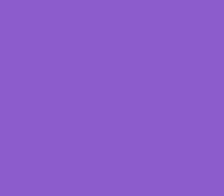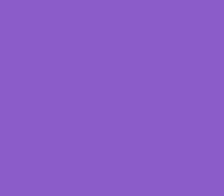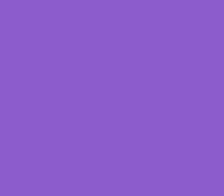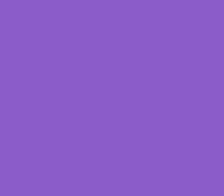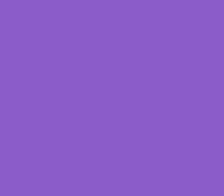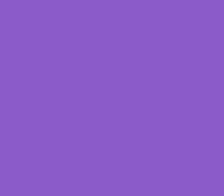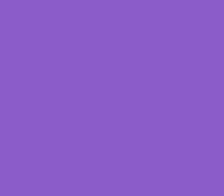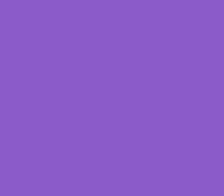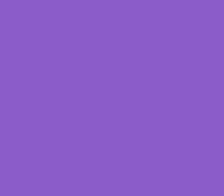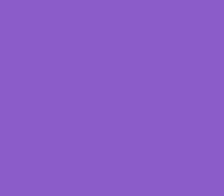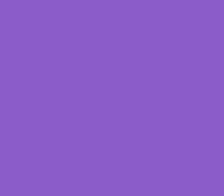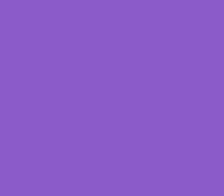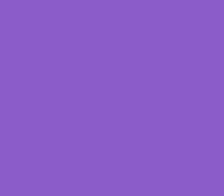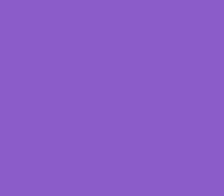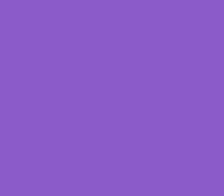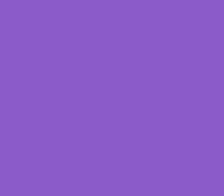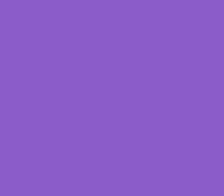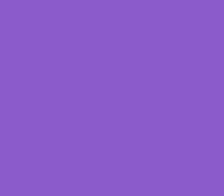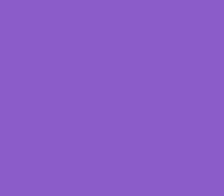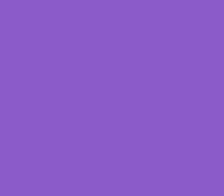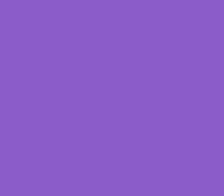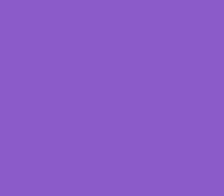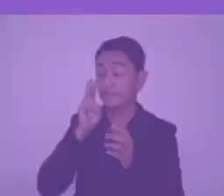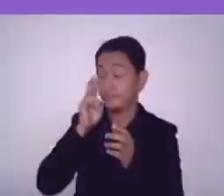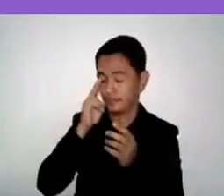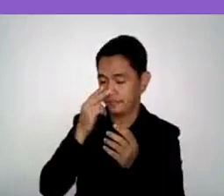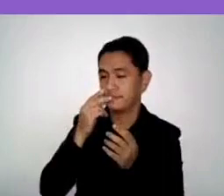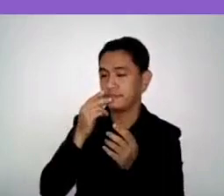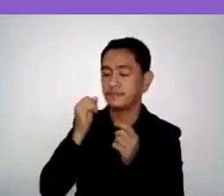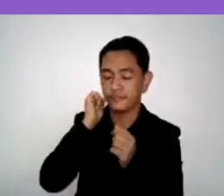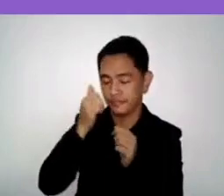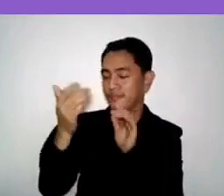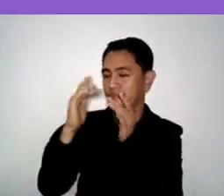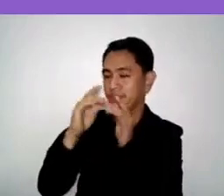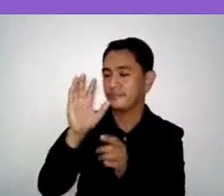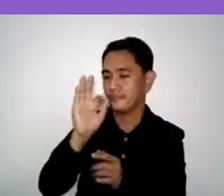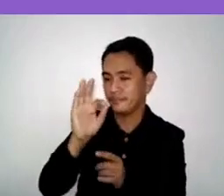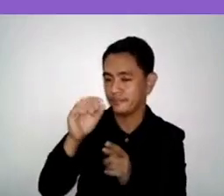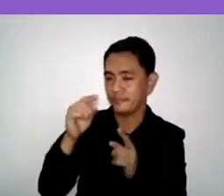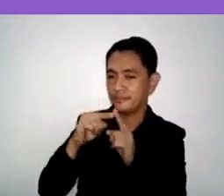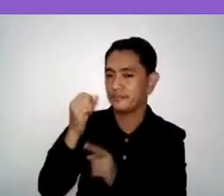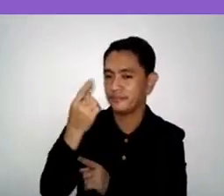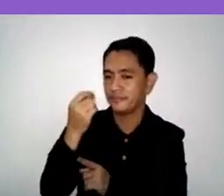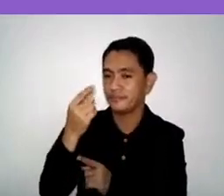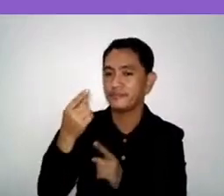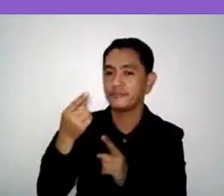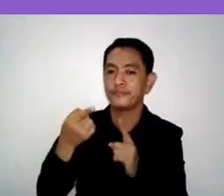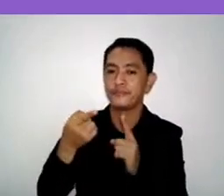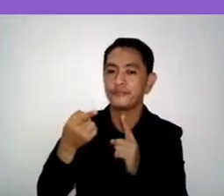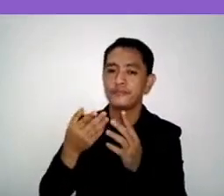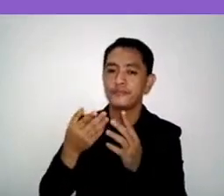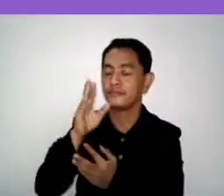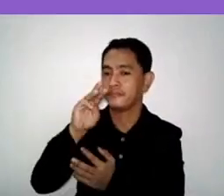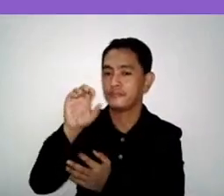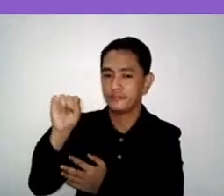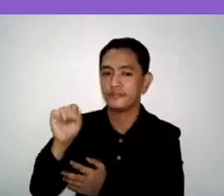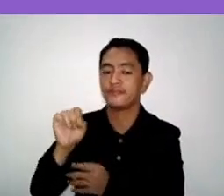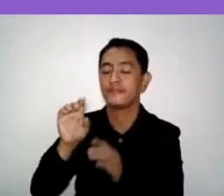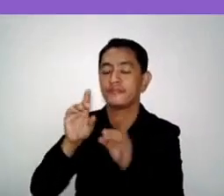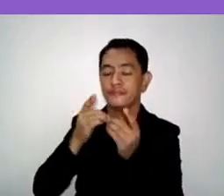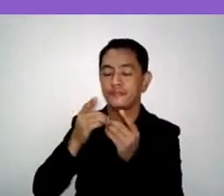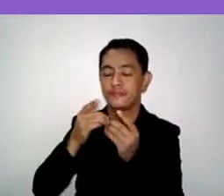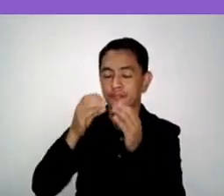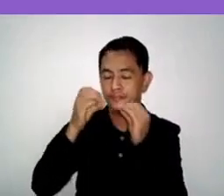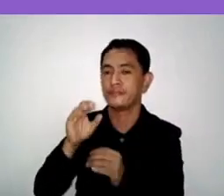Just a few reminders before we sign off. We'd like to invite you to join us virtually again tomorrow